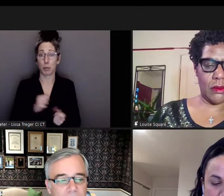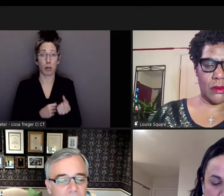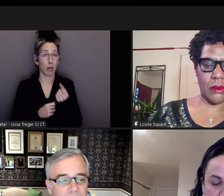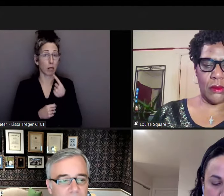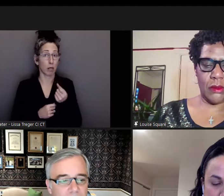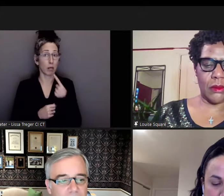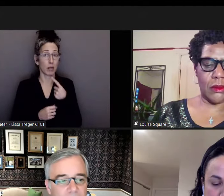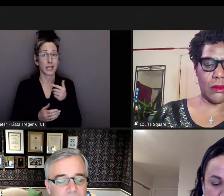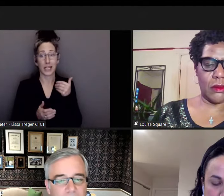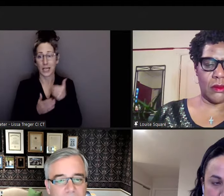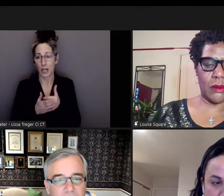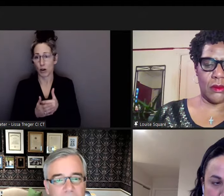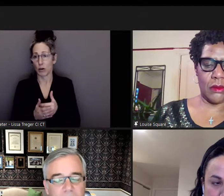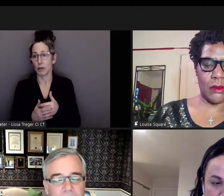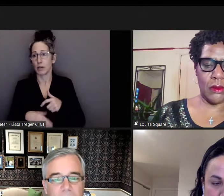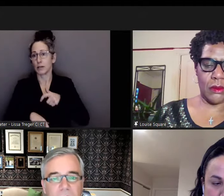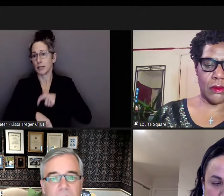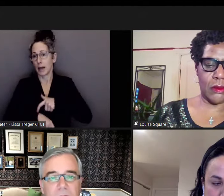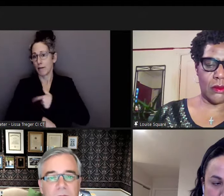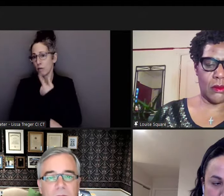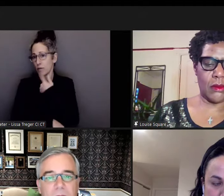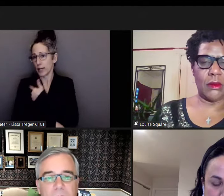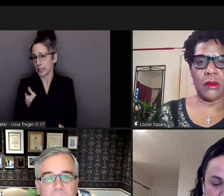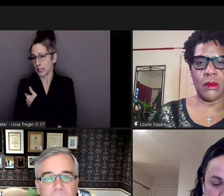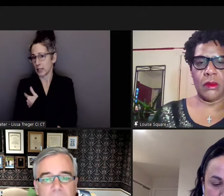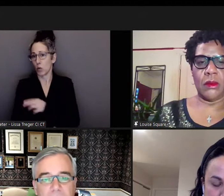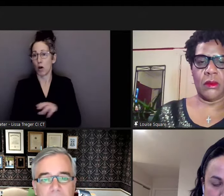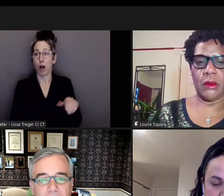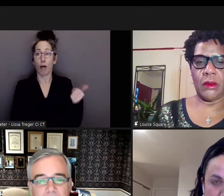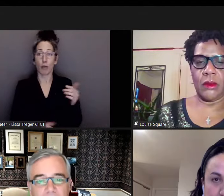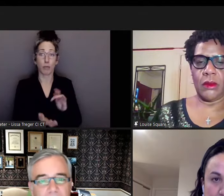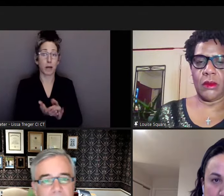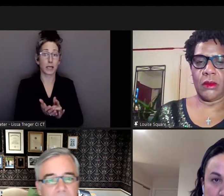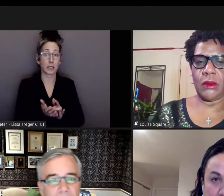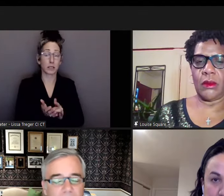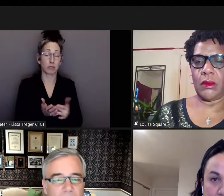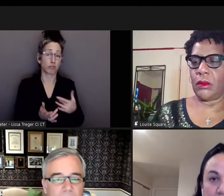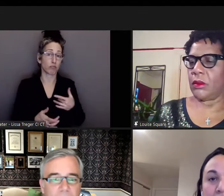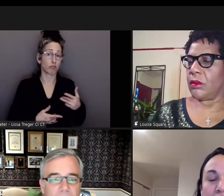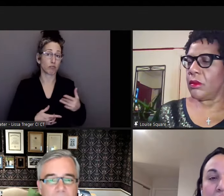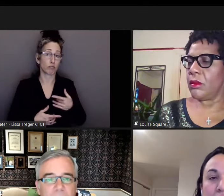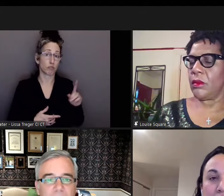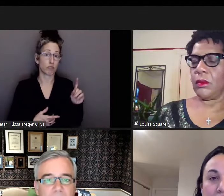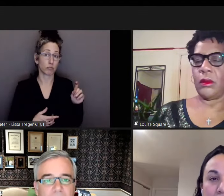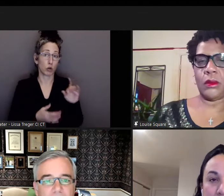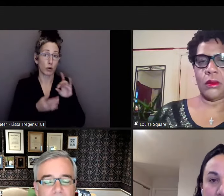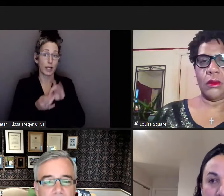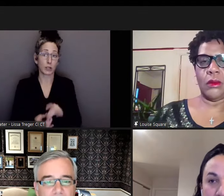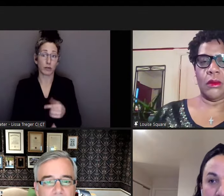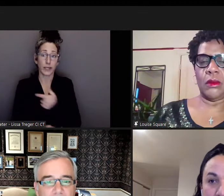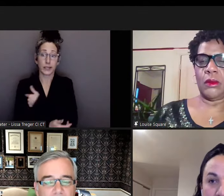their vaccines, and if there are any other medications that they should ask their doctors about being impacted by the vaccine.